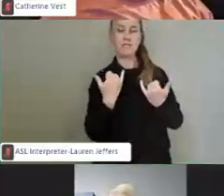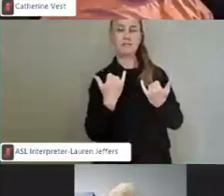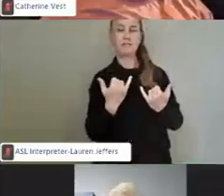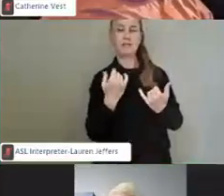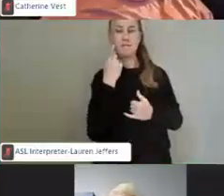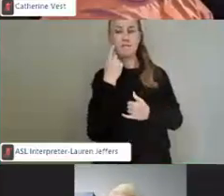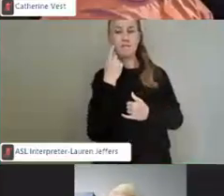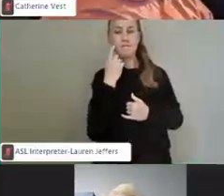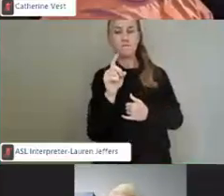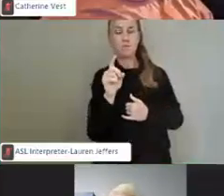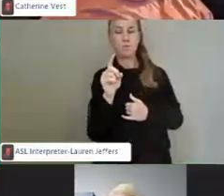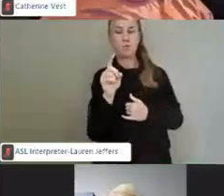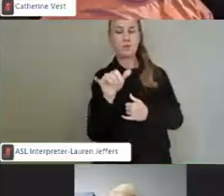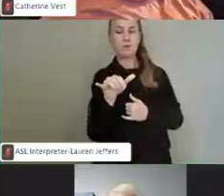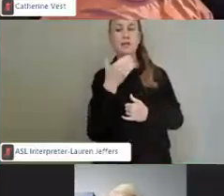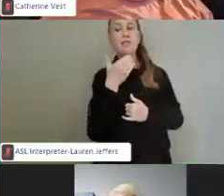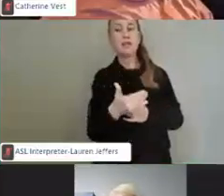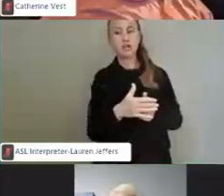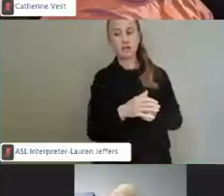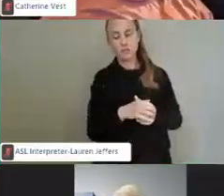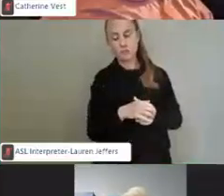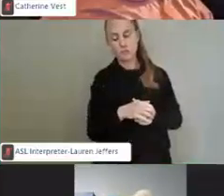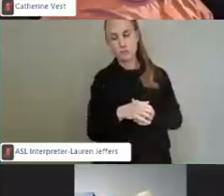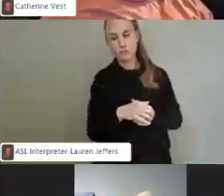for that. So thank you.